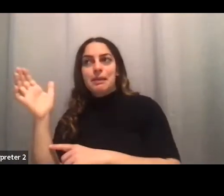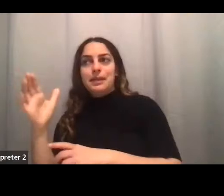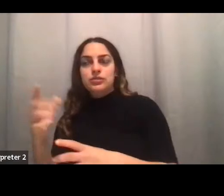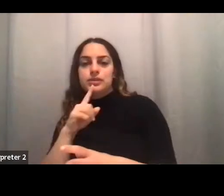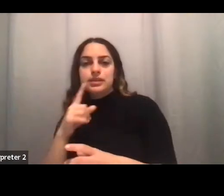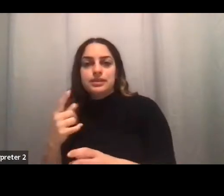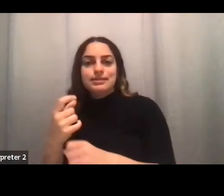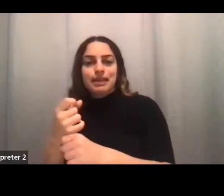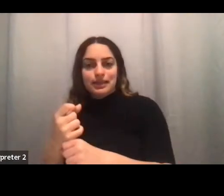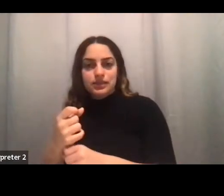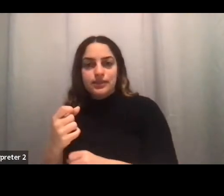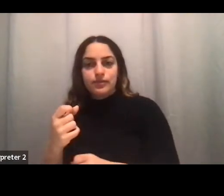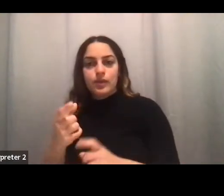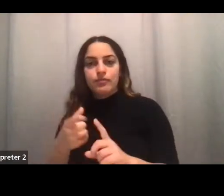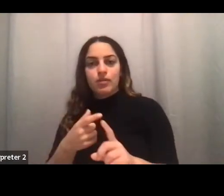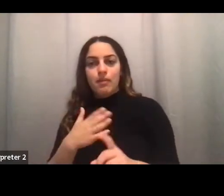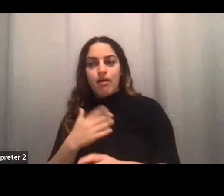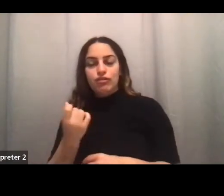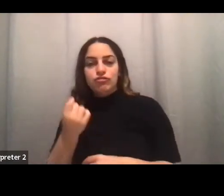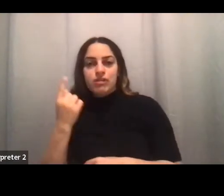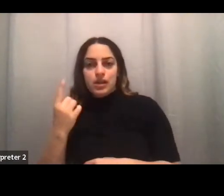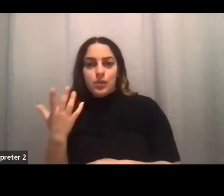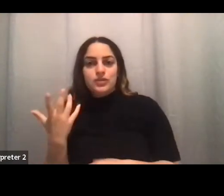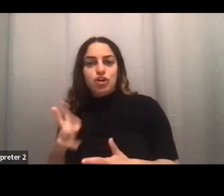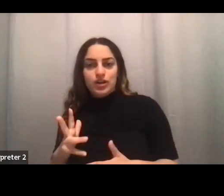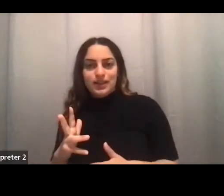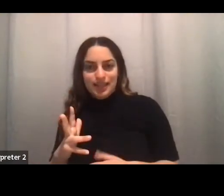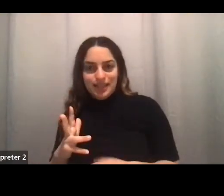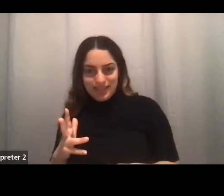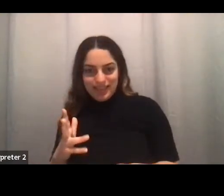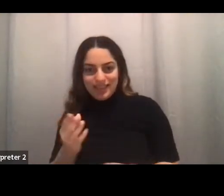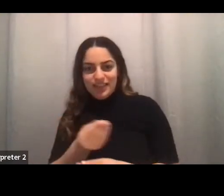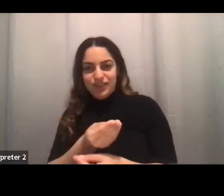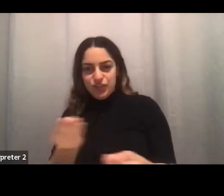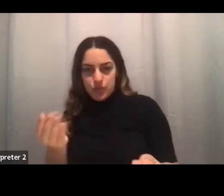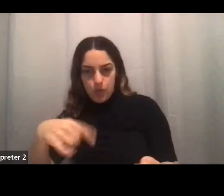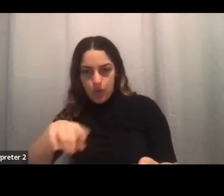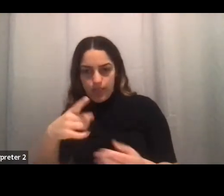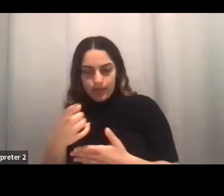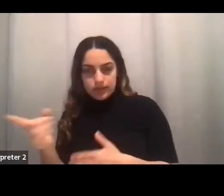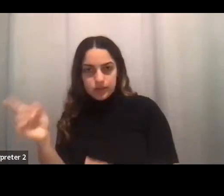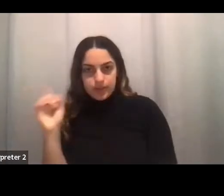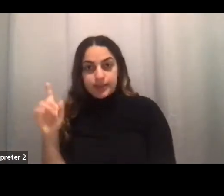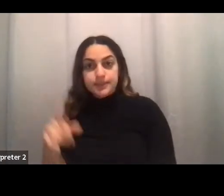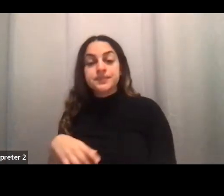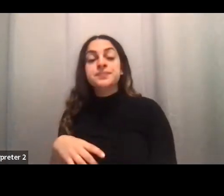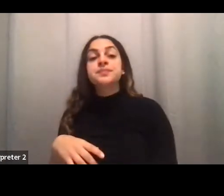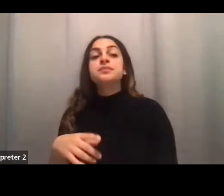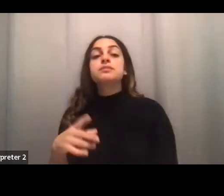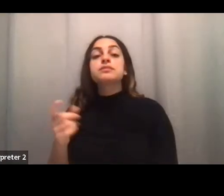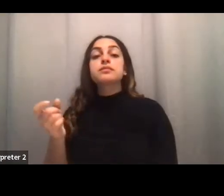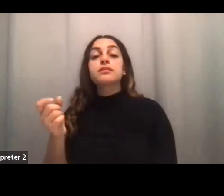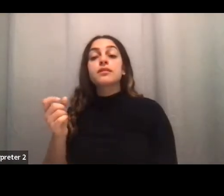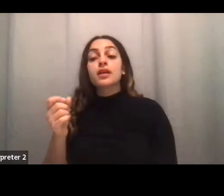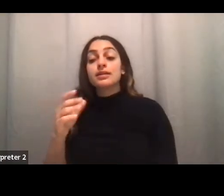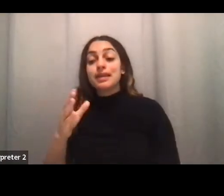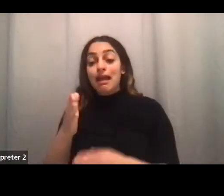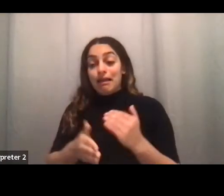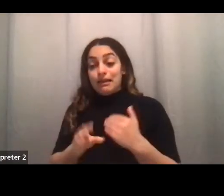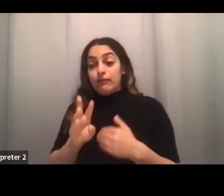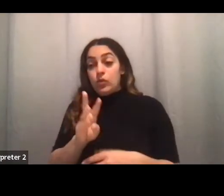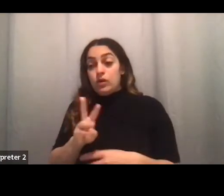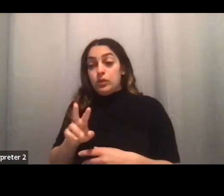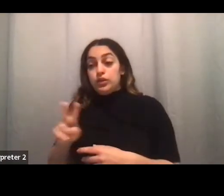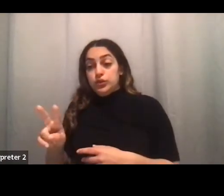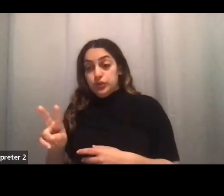understanding was already circulated to you all last week in every year since the end of world war ii between four and